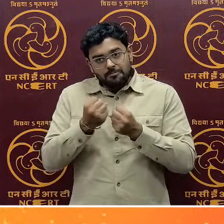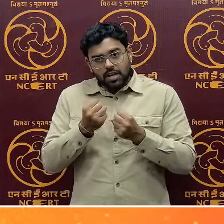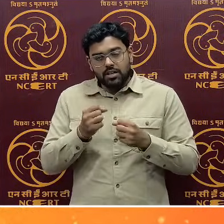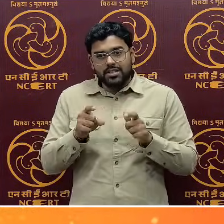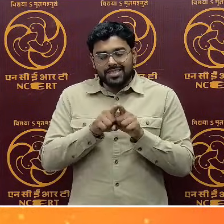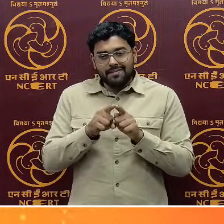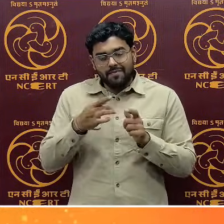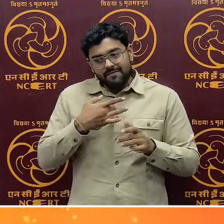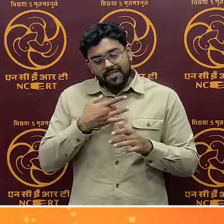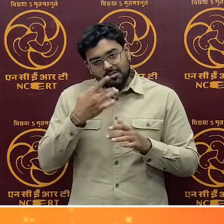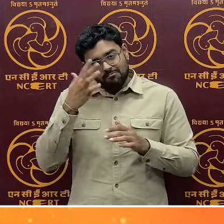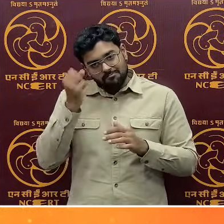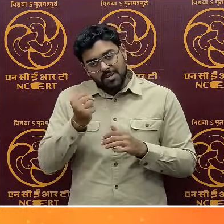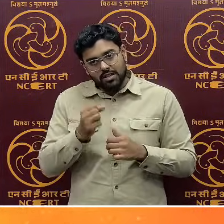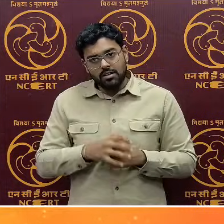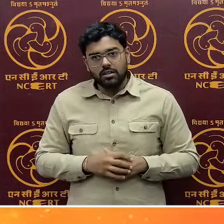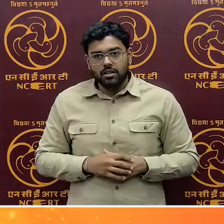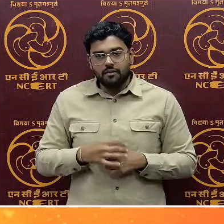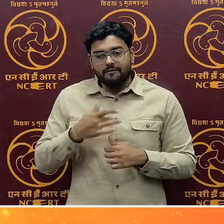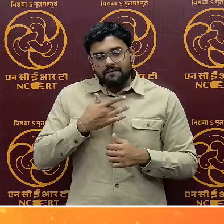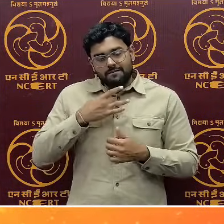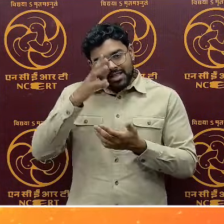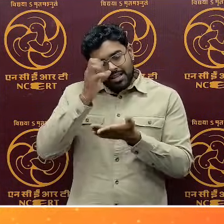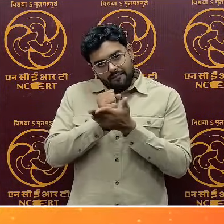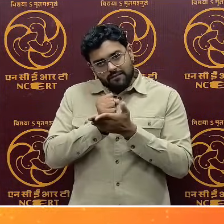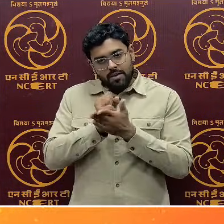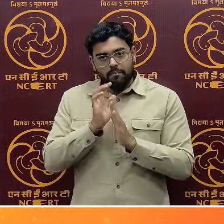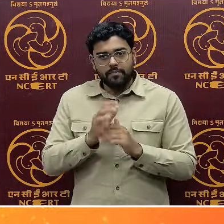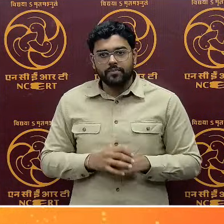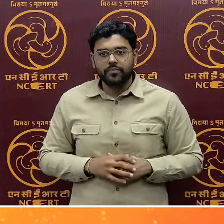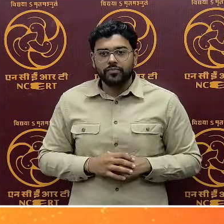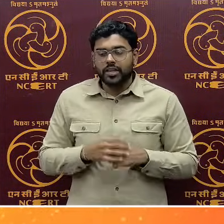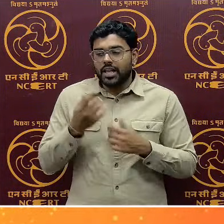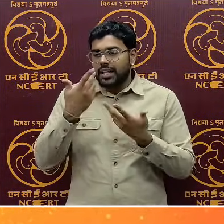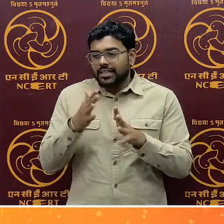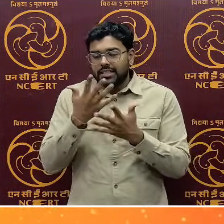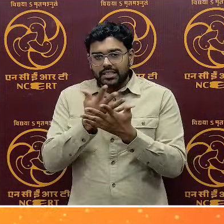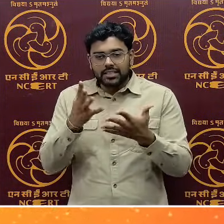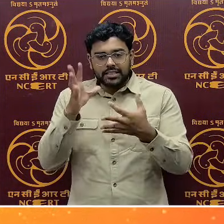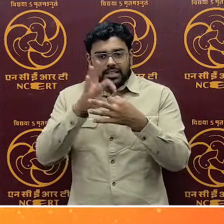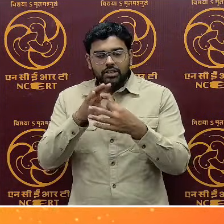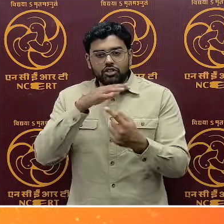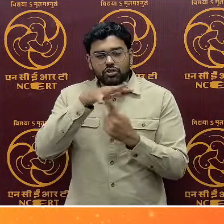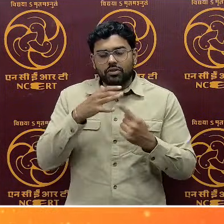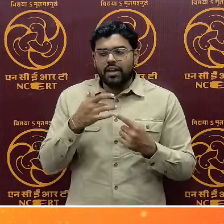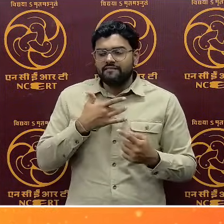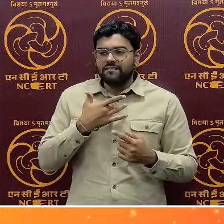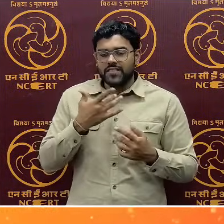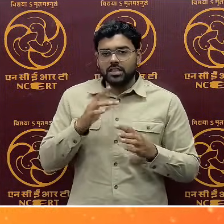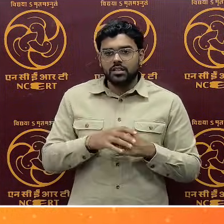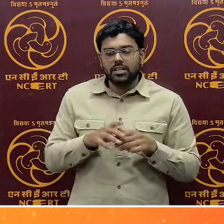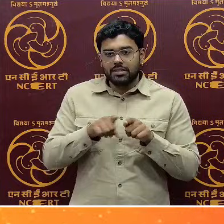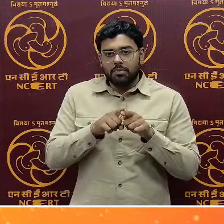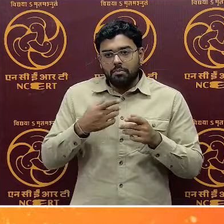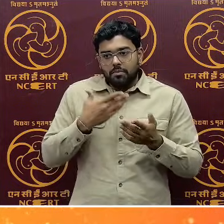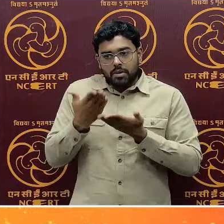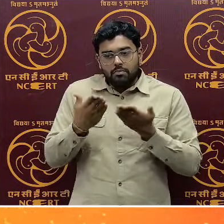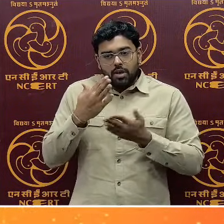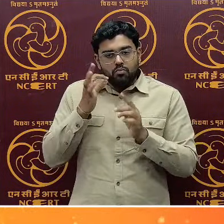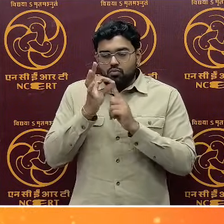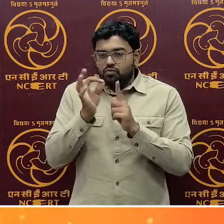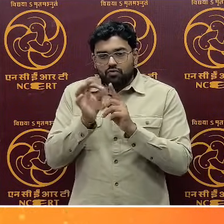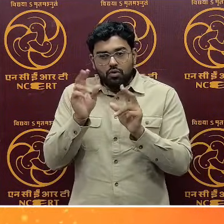intuition? Yes, intuition you can say, a strong feeling you can say about something that maybe I don't have